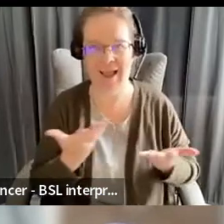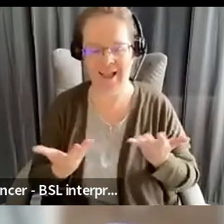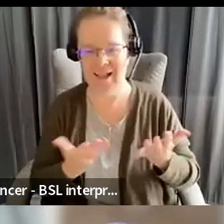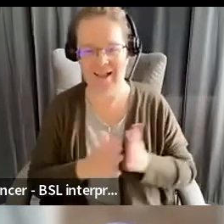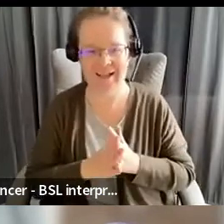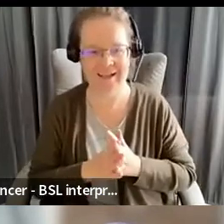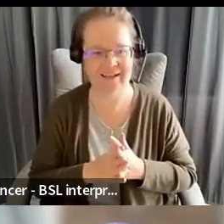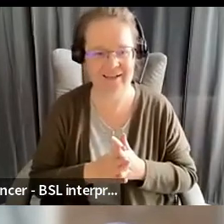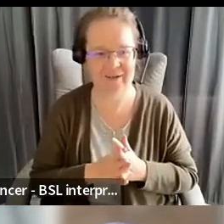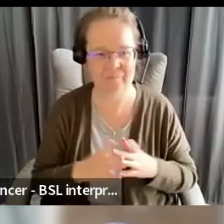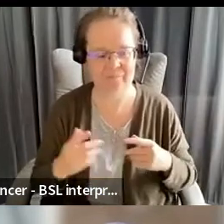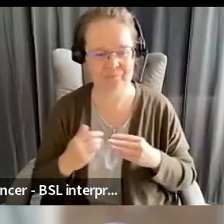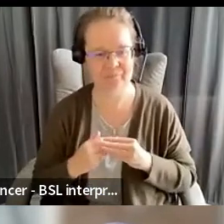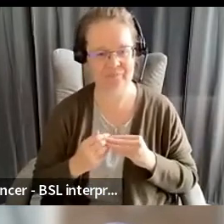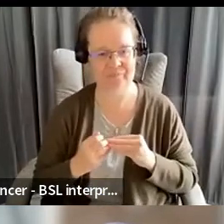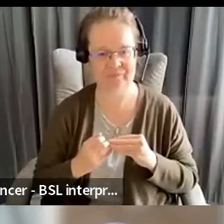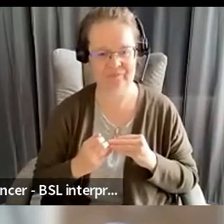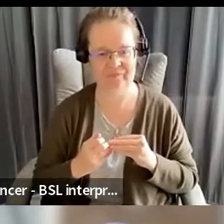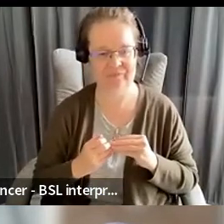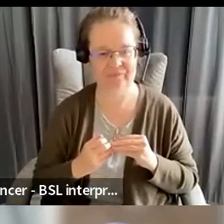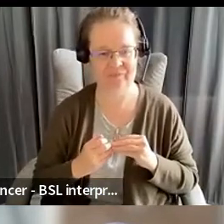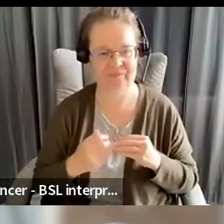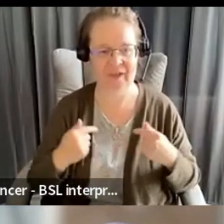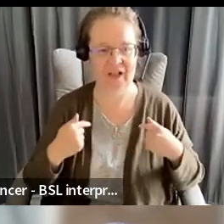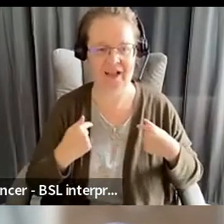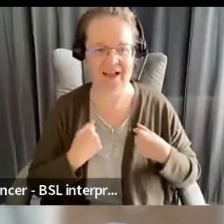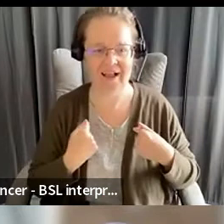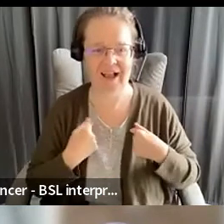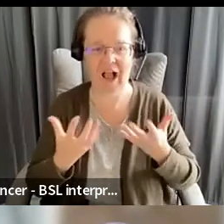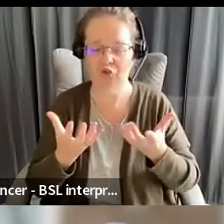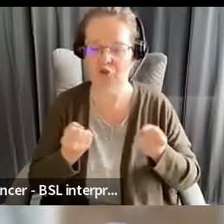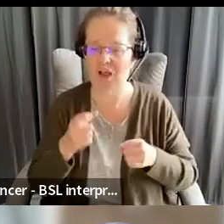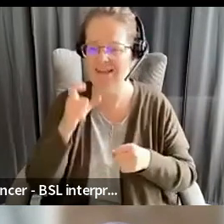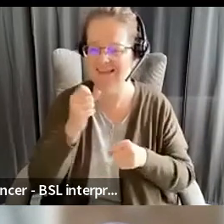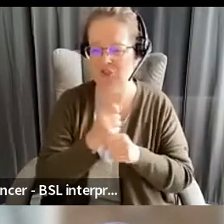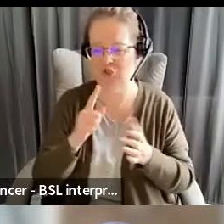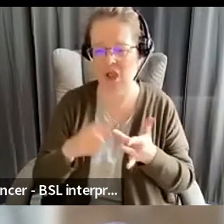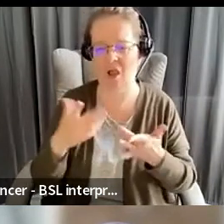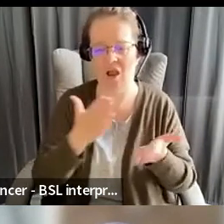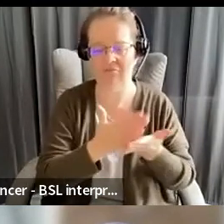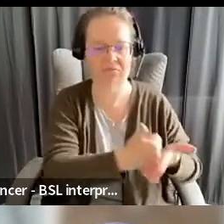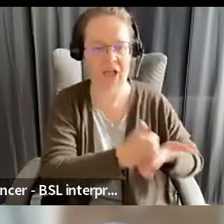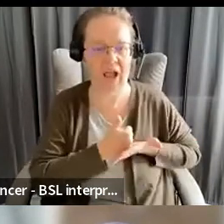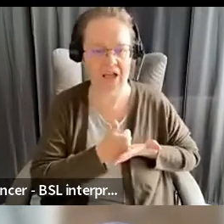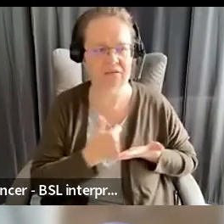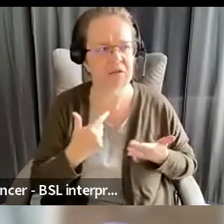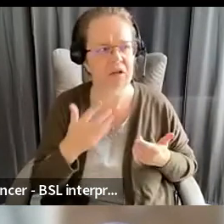also very thankful for the support that I've received at CGI since joining a bit under 2 years ago.